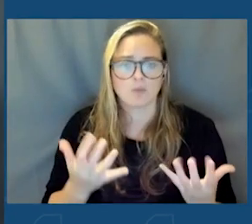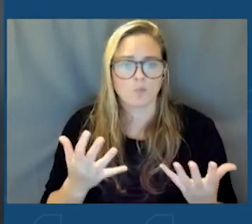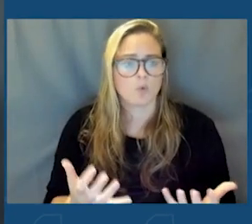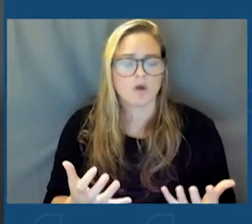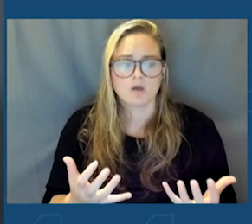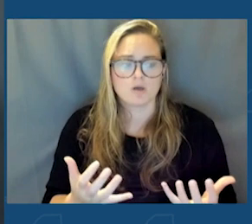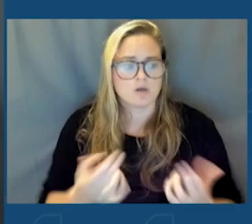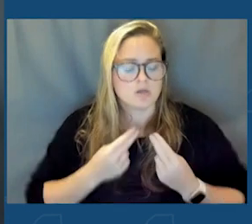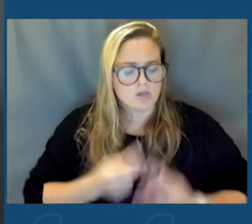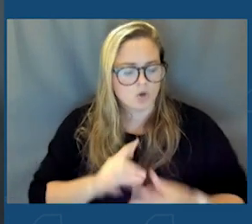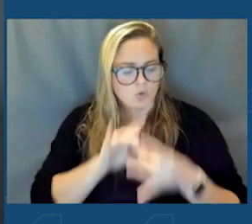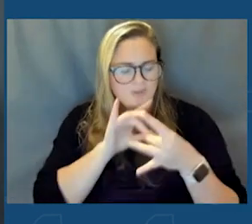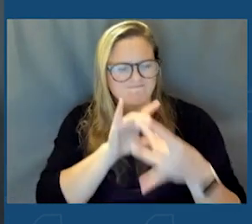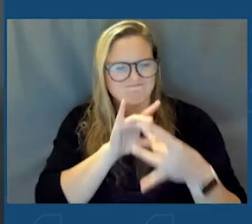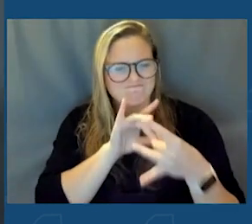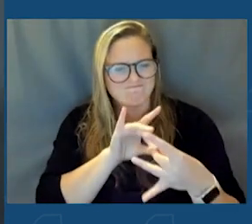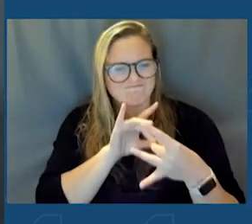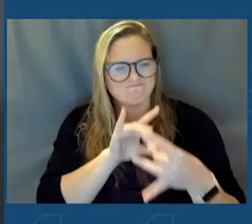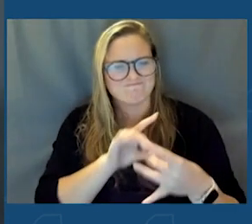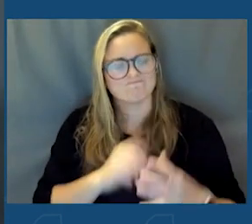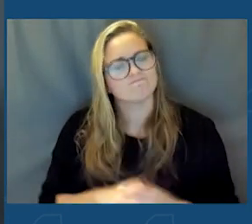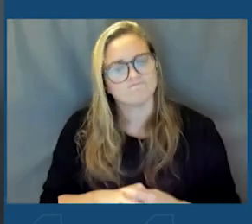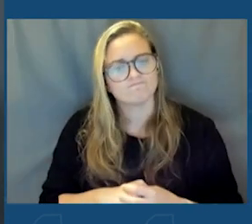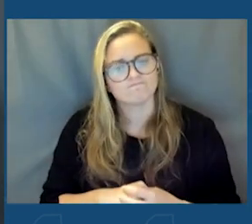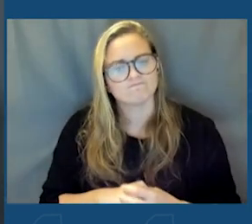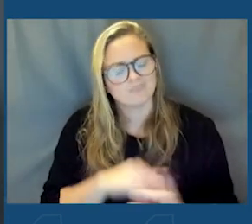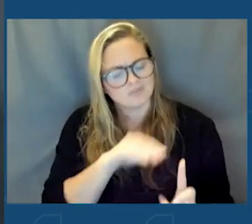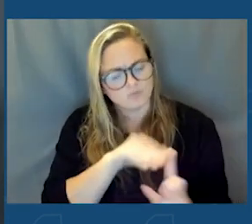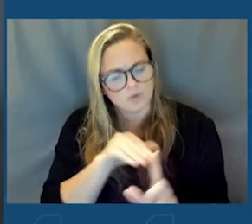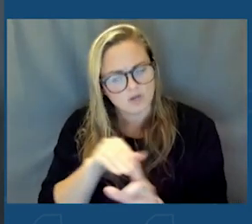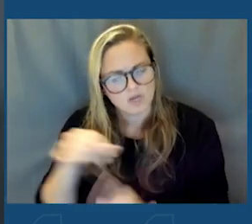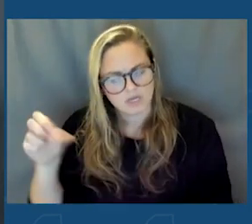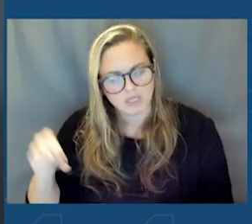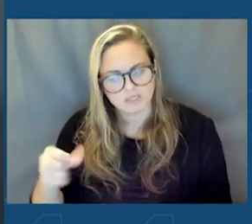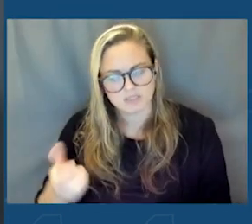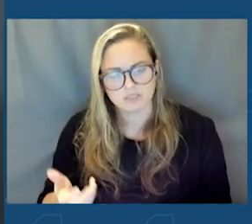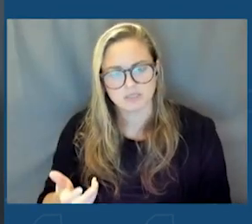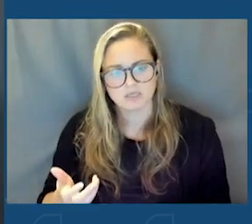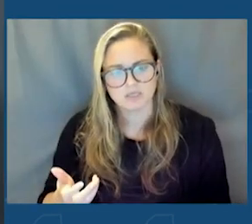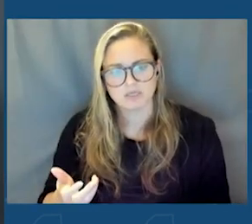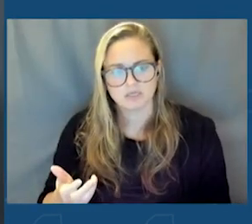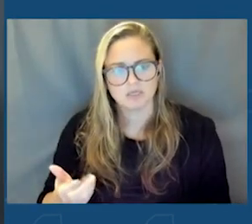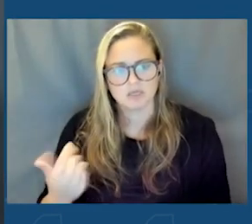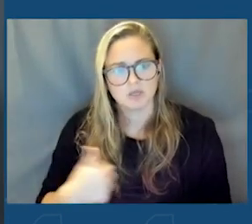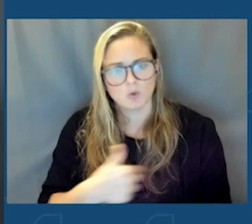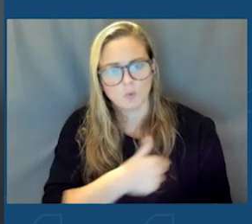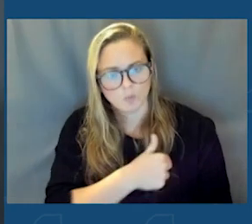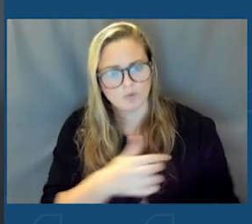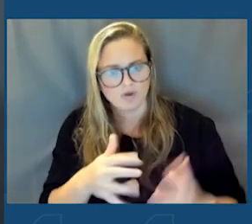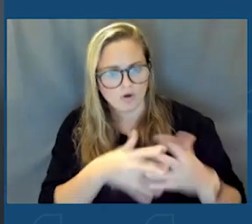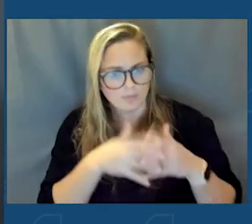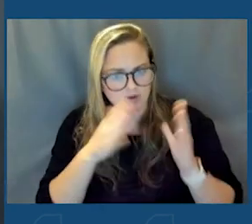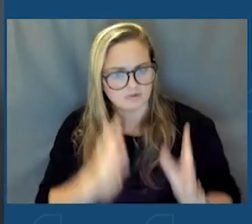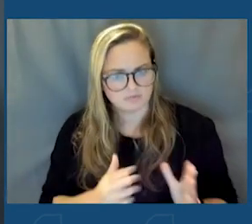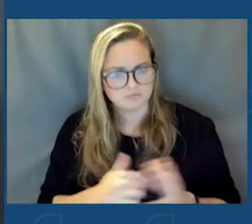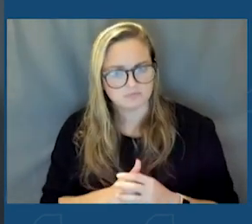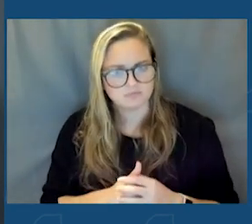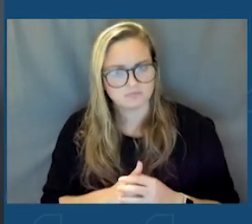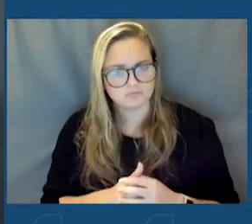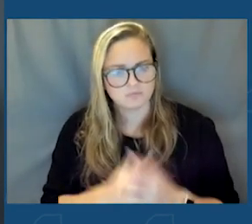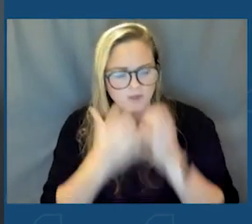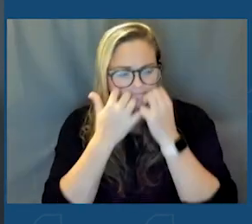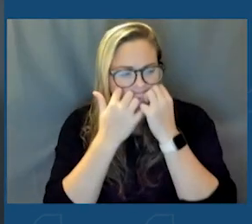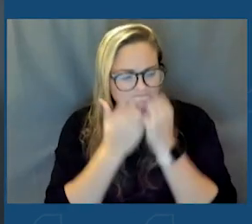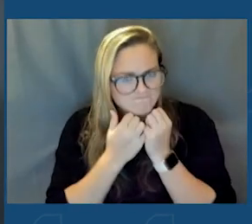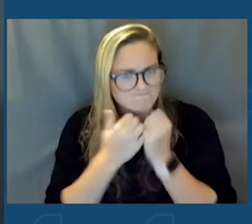human connection, that reminder that, yes, above all else, we are Americans. We treasure this